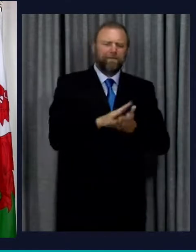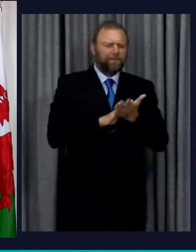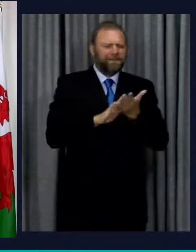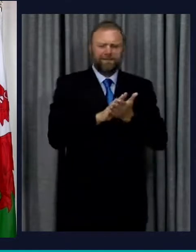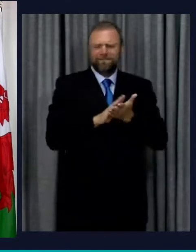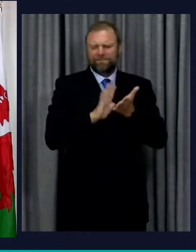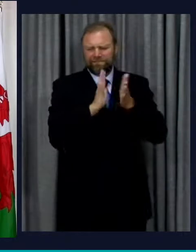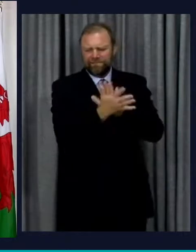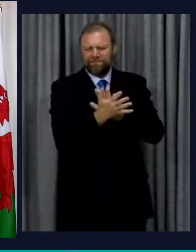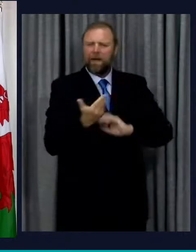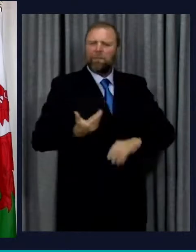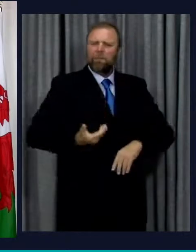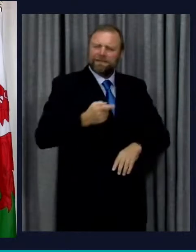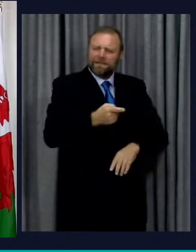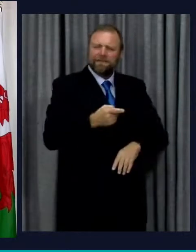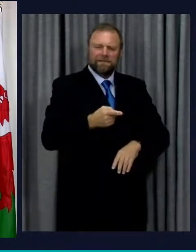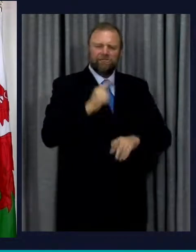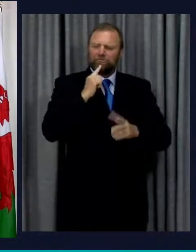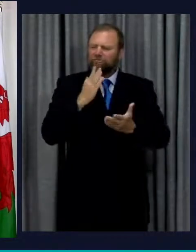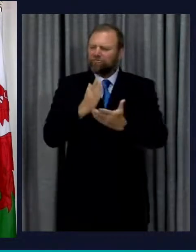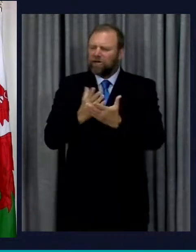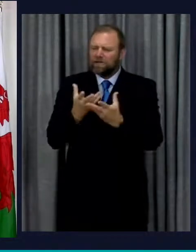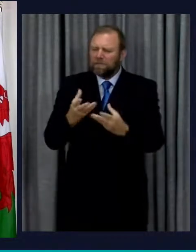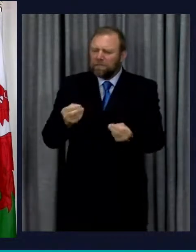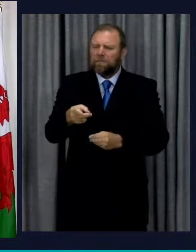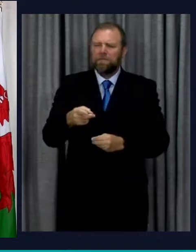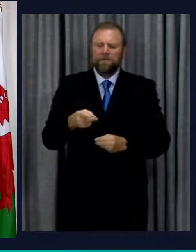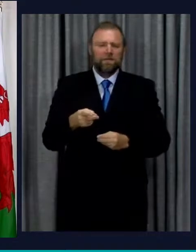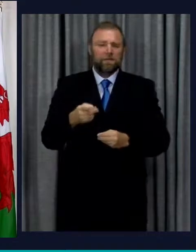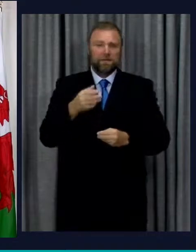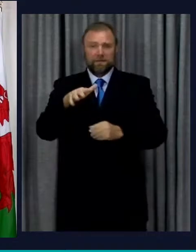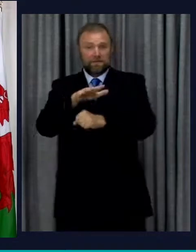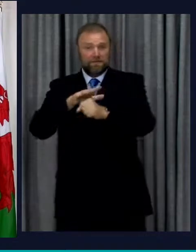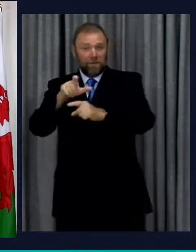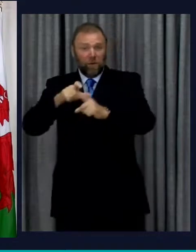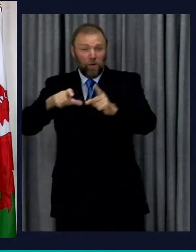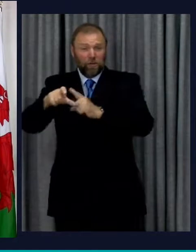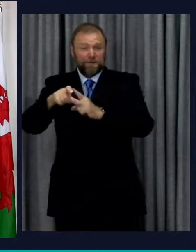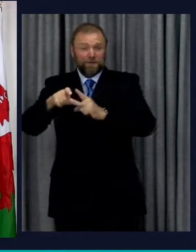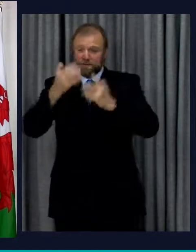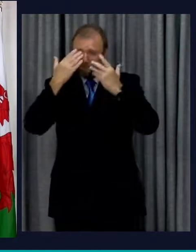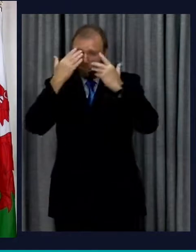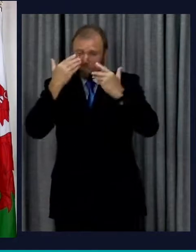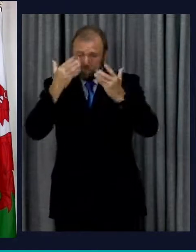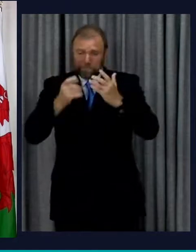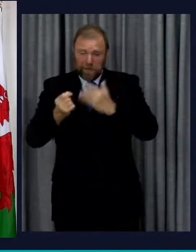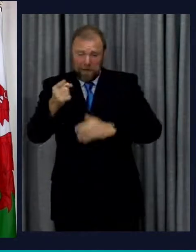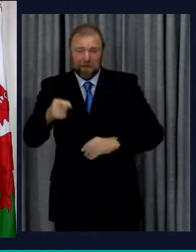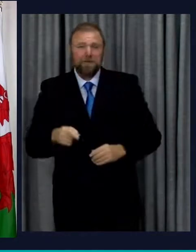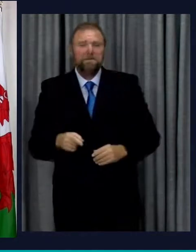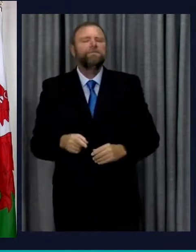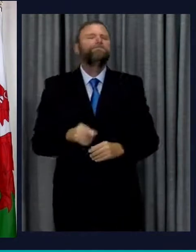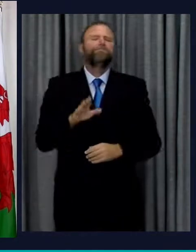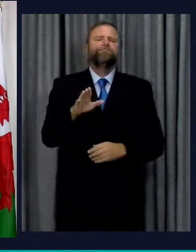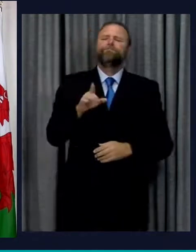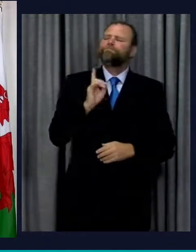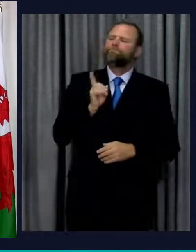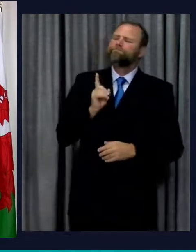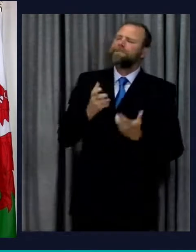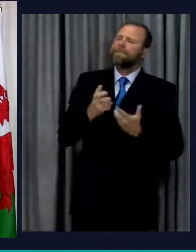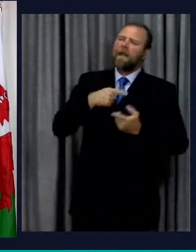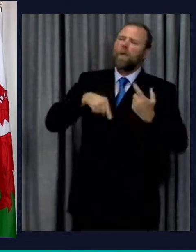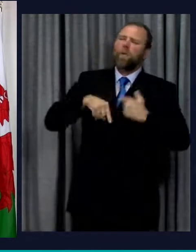whole communities in the dark about their future. It creates chaos, and it will never be how this Welsh Government does